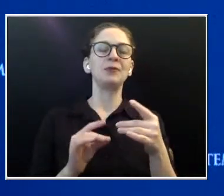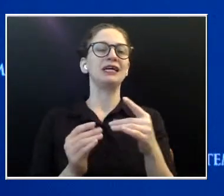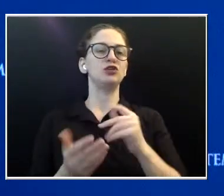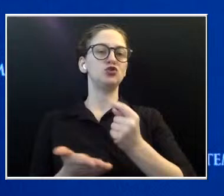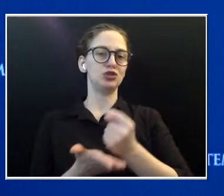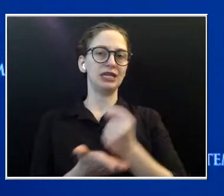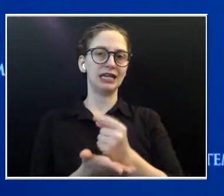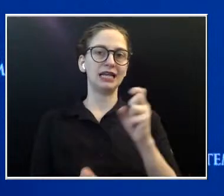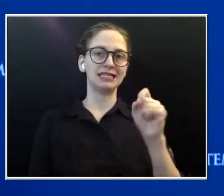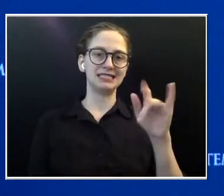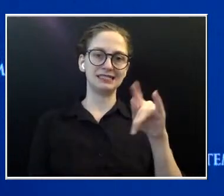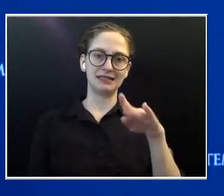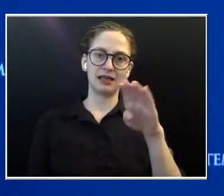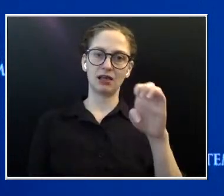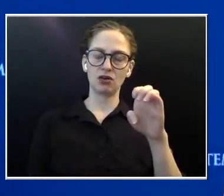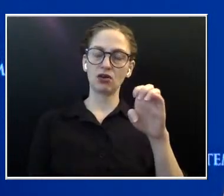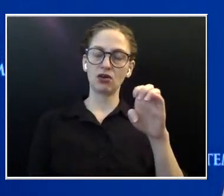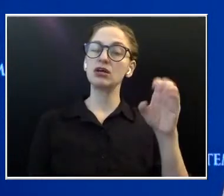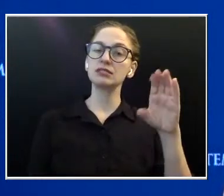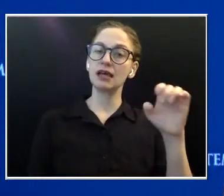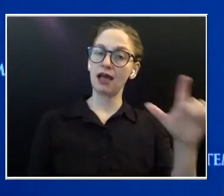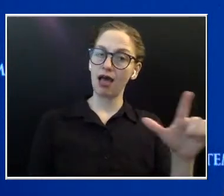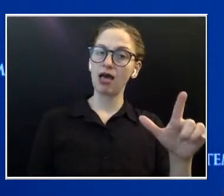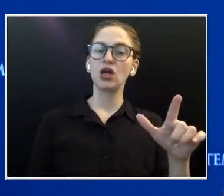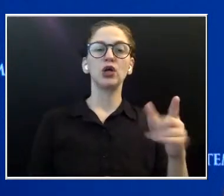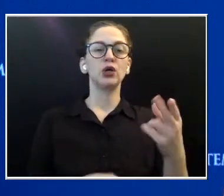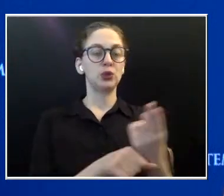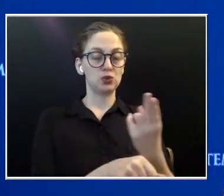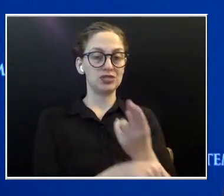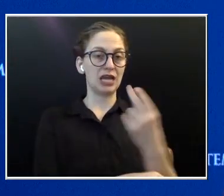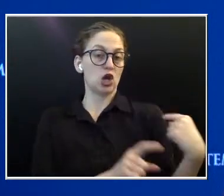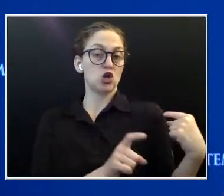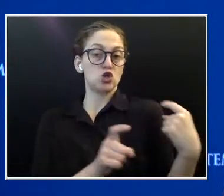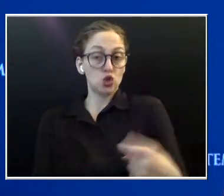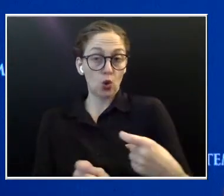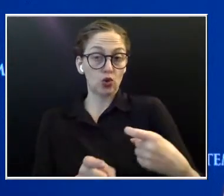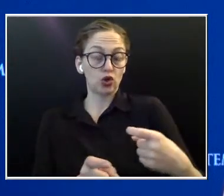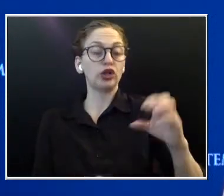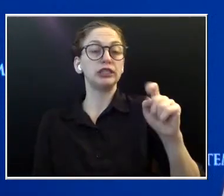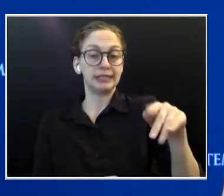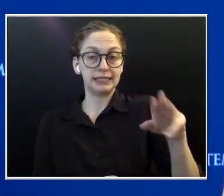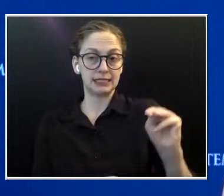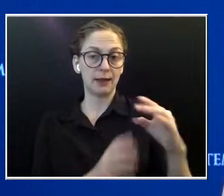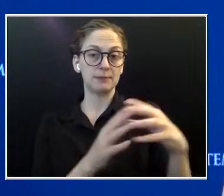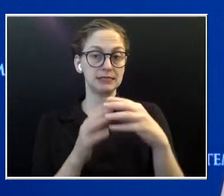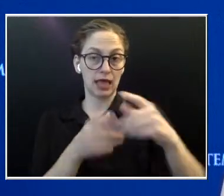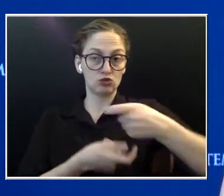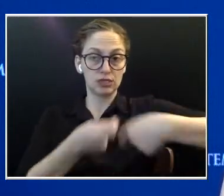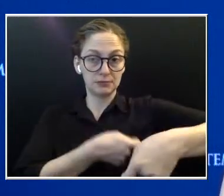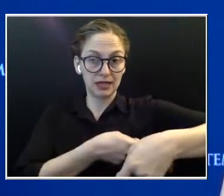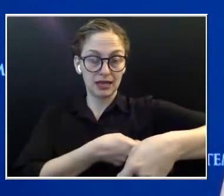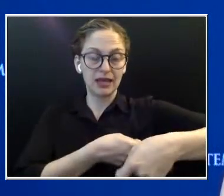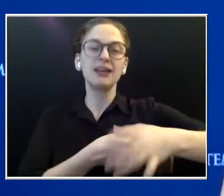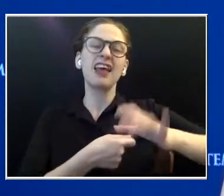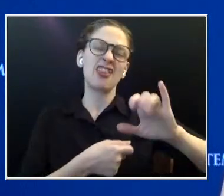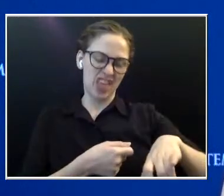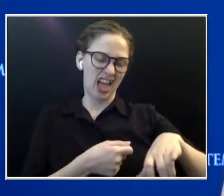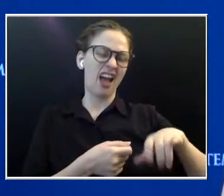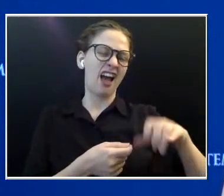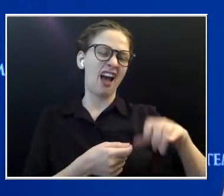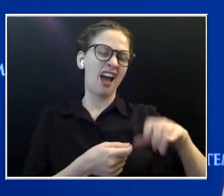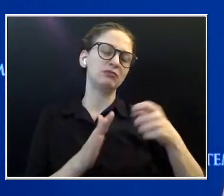$200,000 to $400,000, also demonstrated to be a curative therapy for a significant percentage of patients,